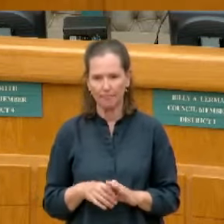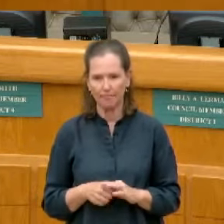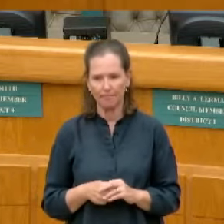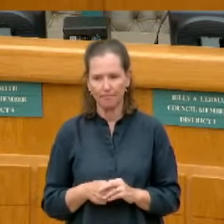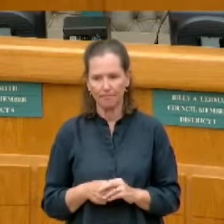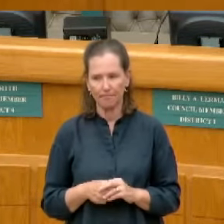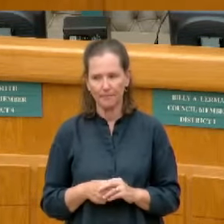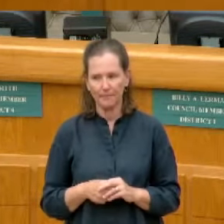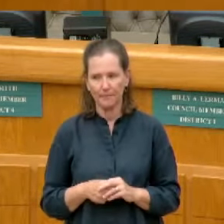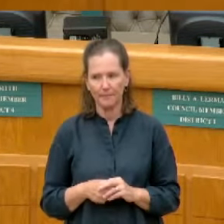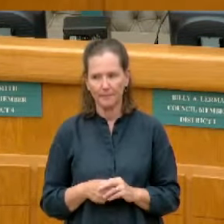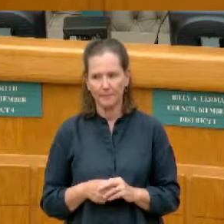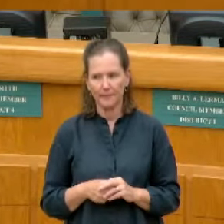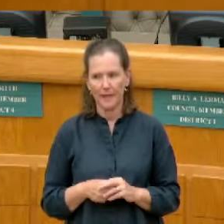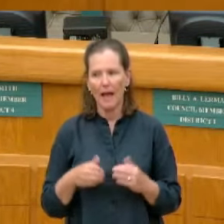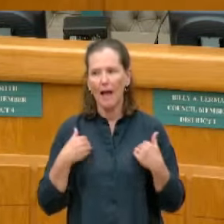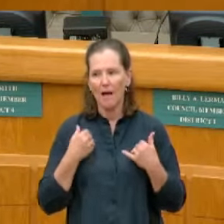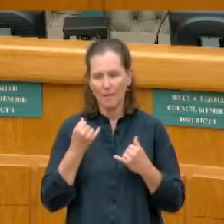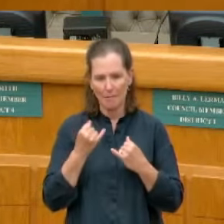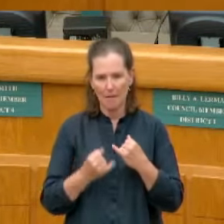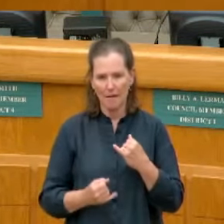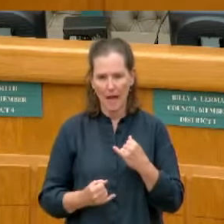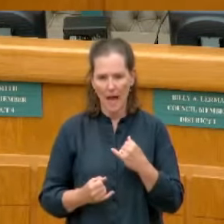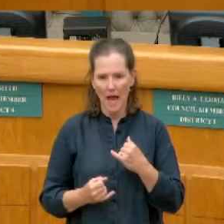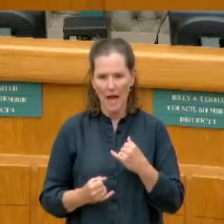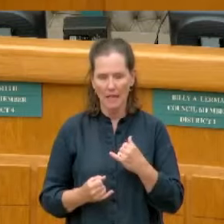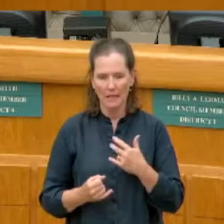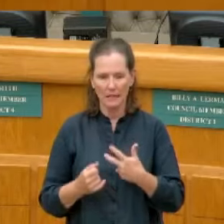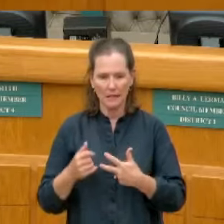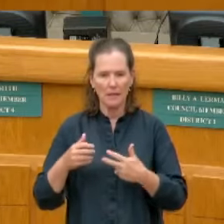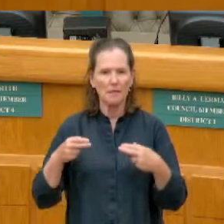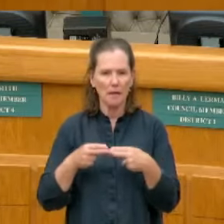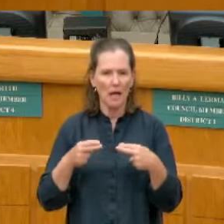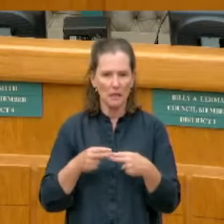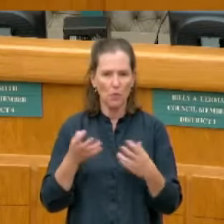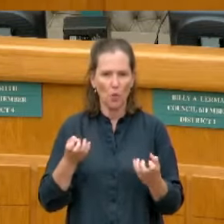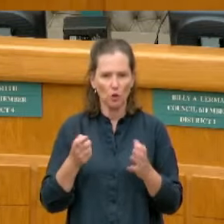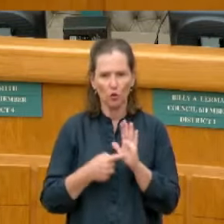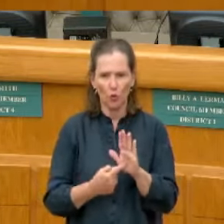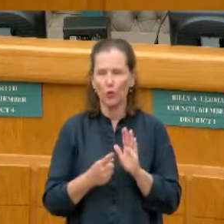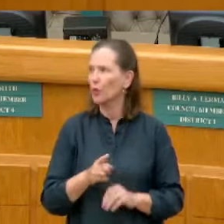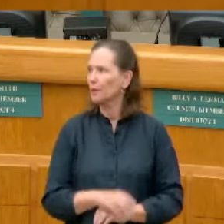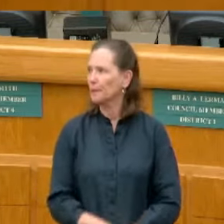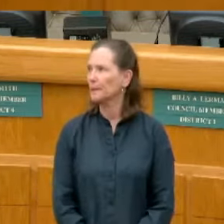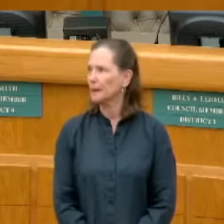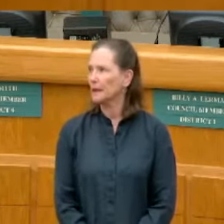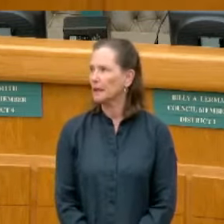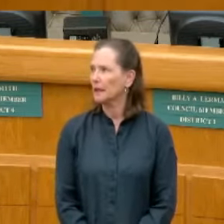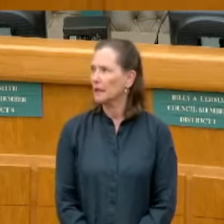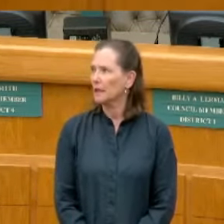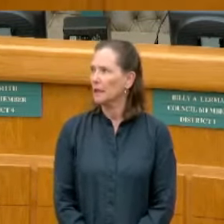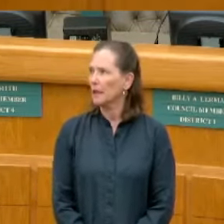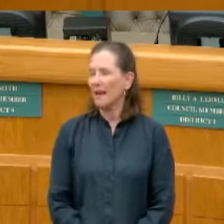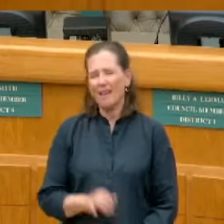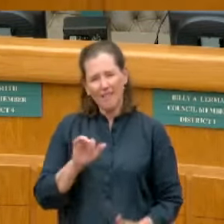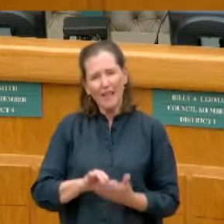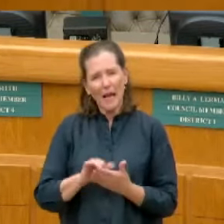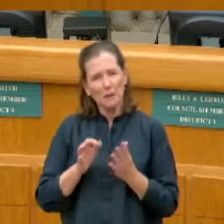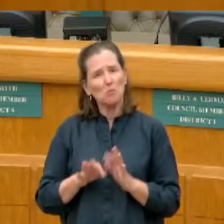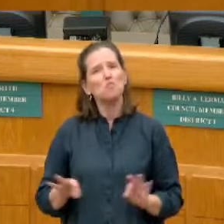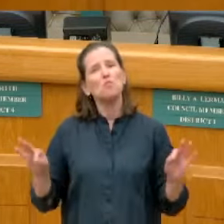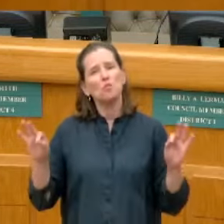I do have the last 3 slides that I want you to look at. There's one right there. I think it's a really important